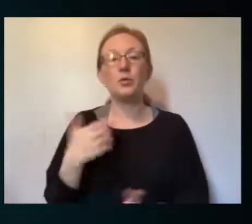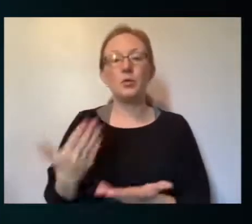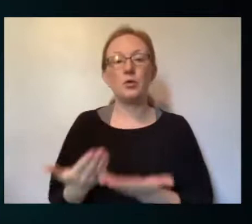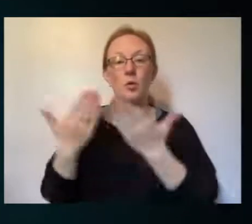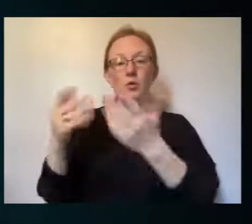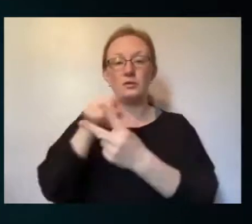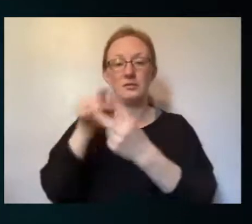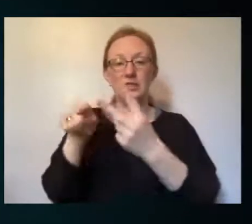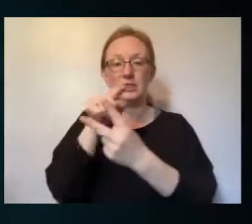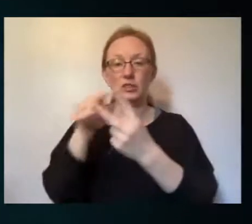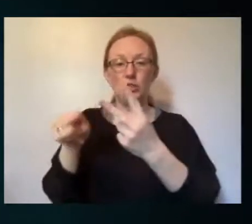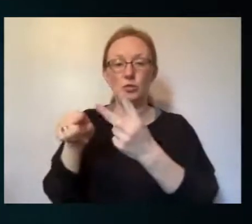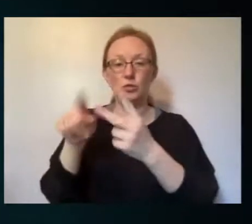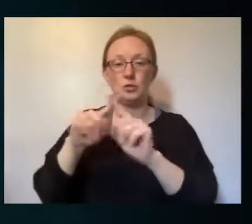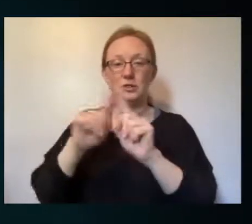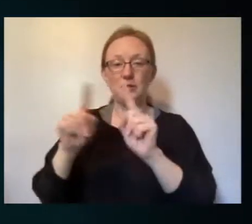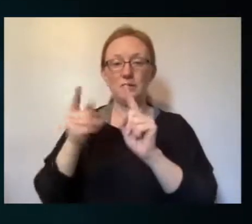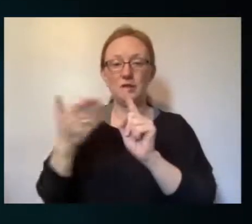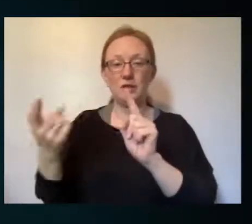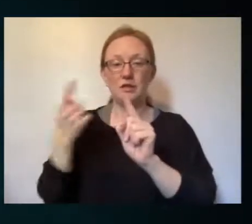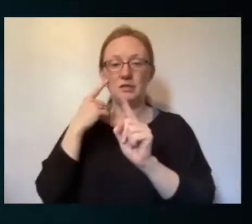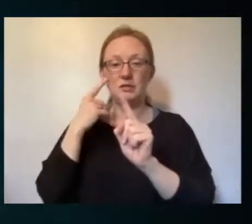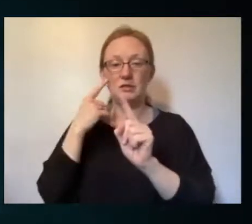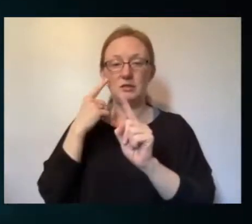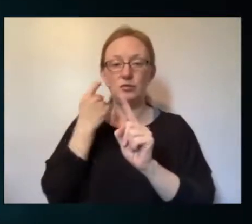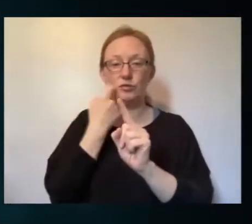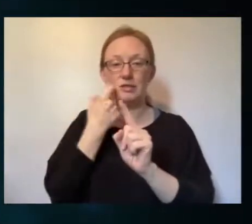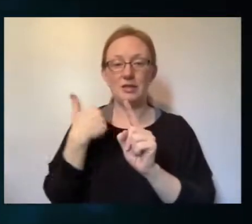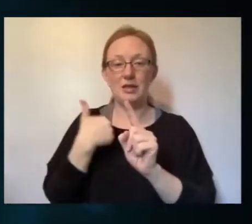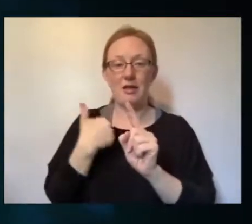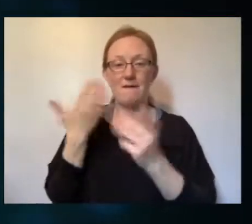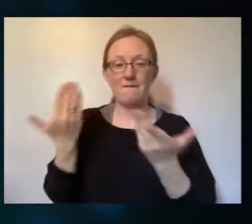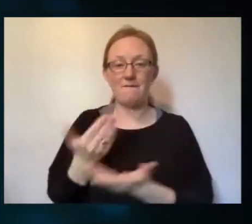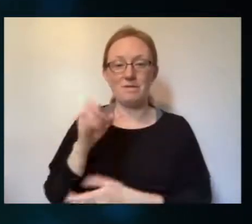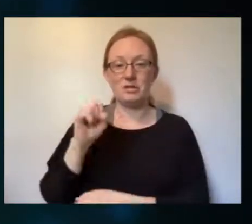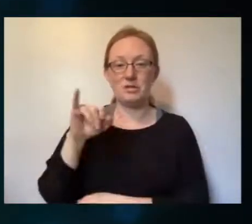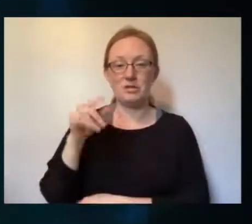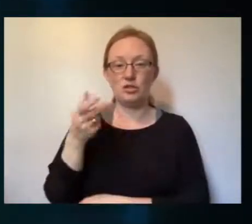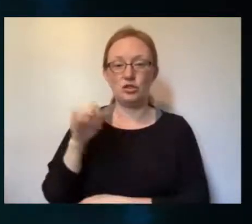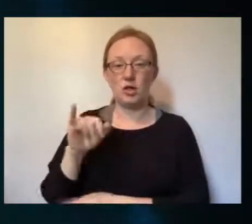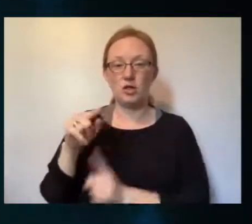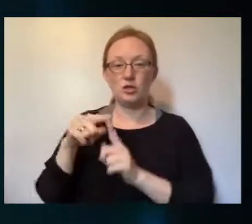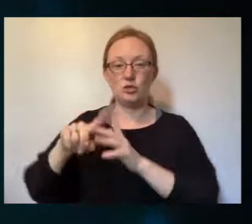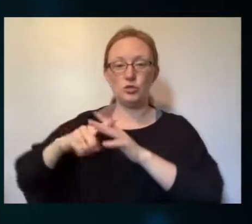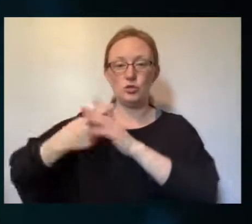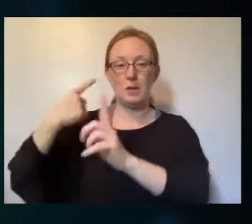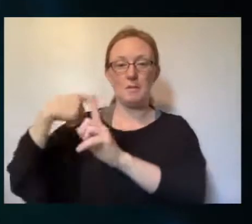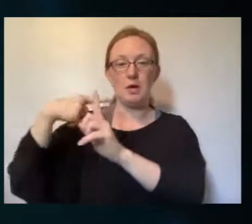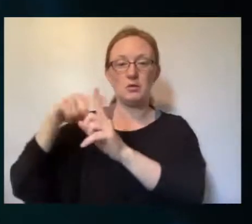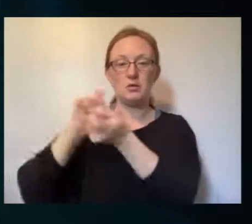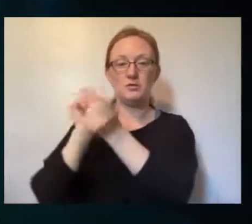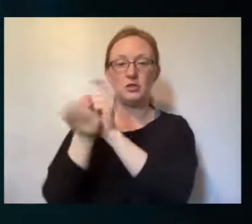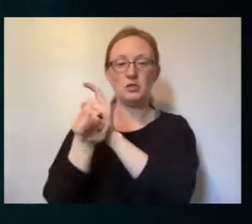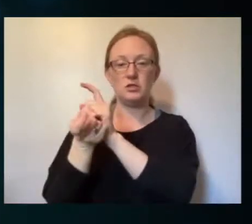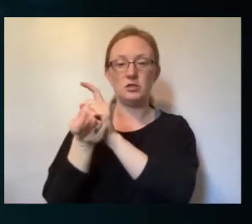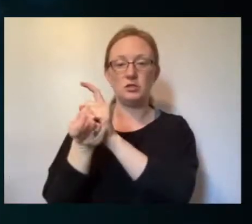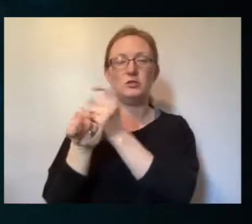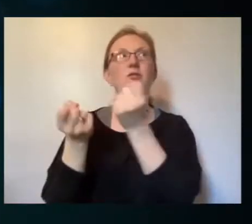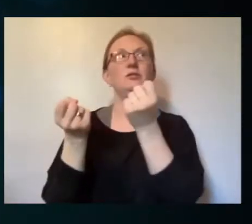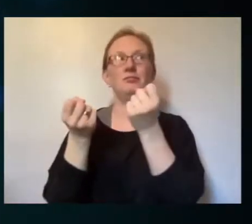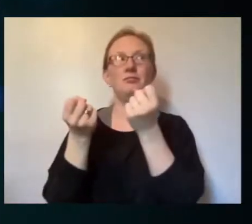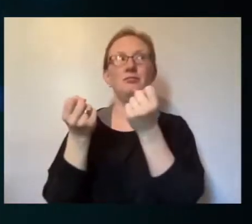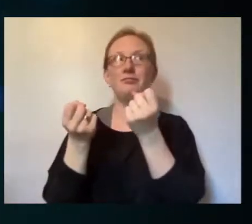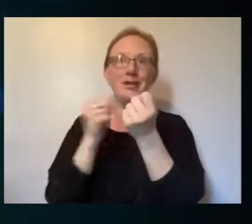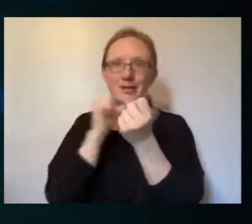that we have in SIGCHI in recent years that aim to create positive change. There are many others, and we